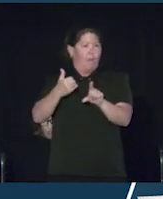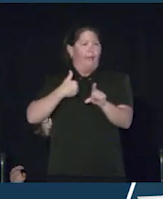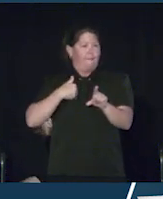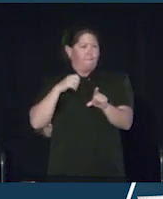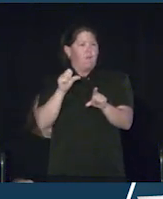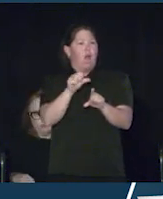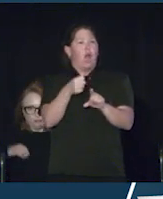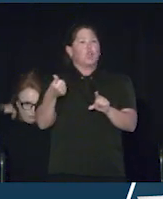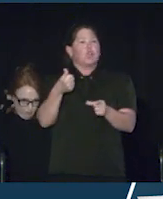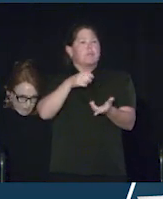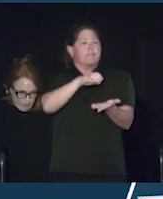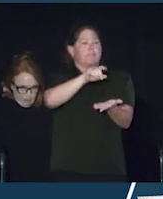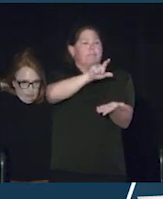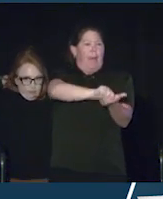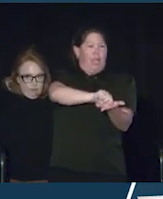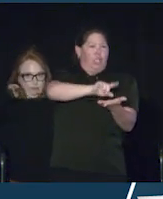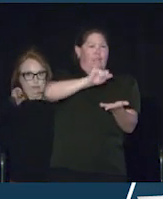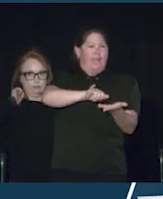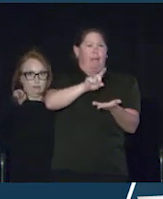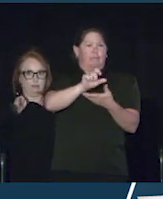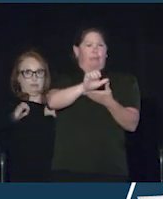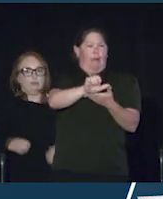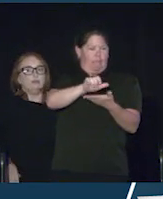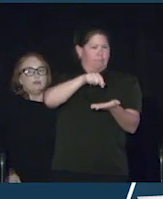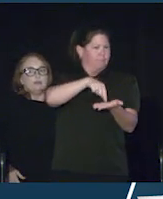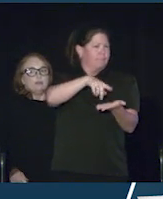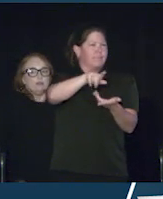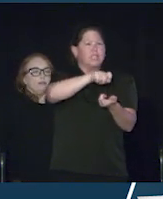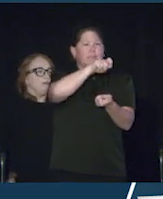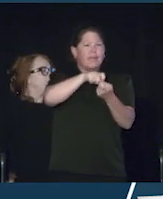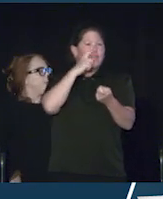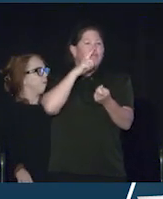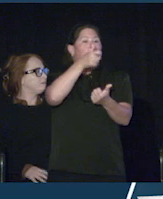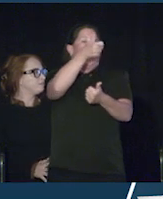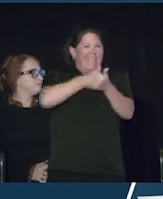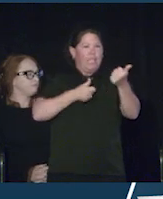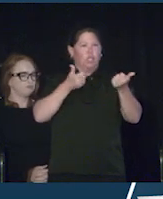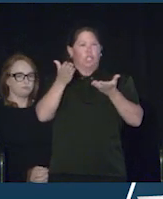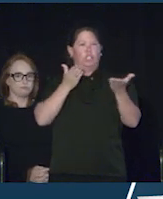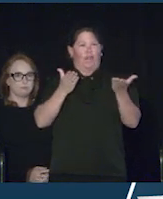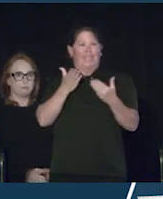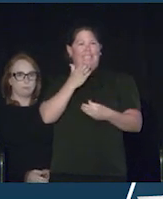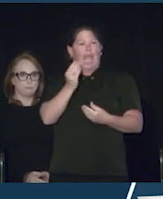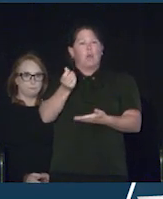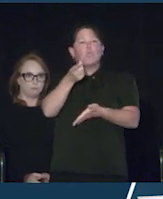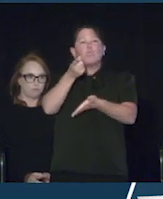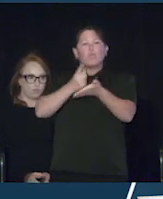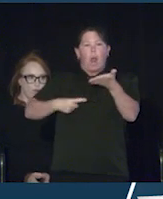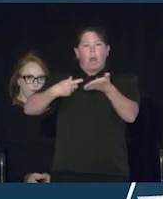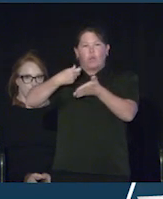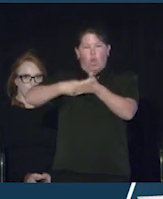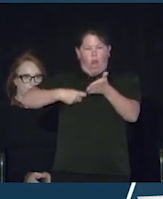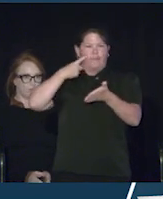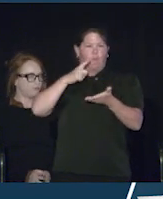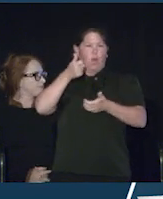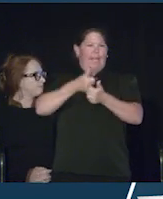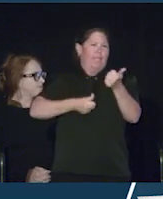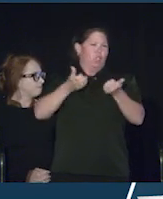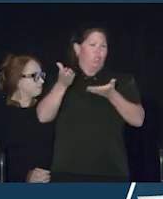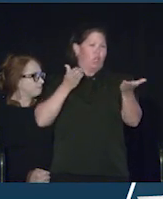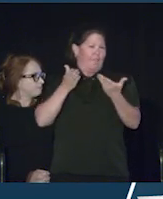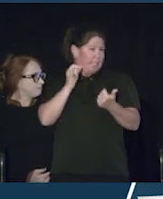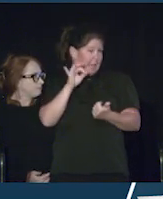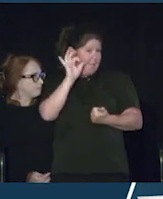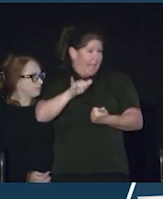a document that is specific to each service and what's the cost for each service. If that's something